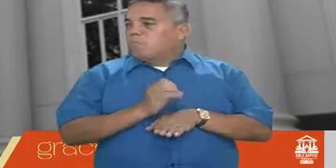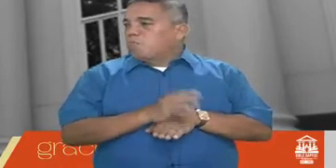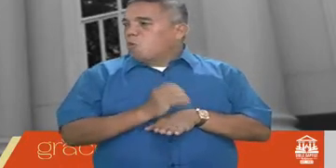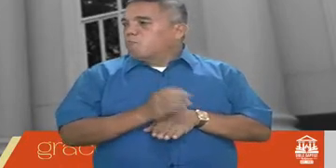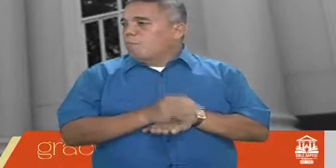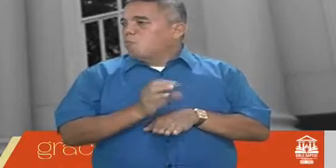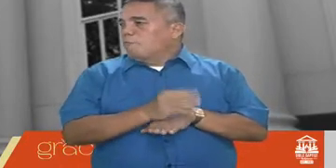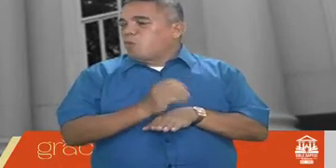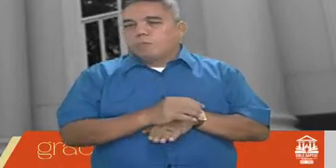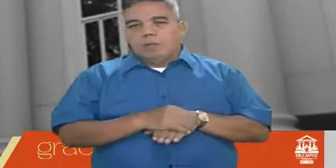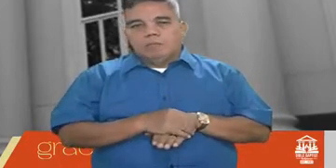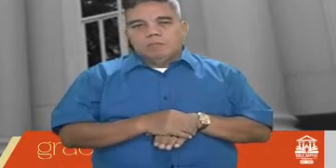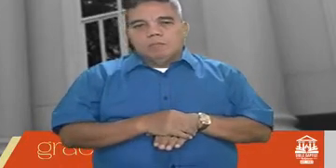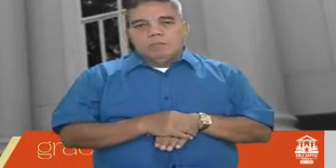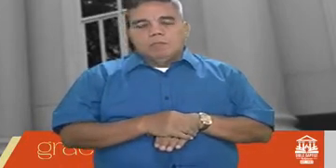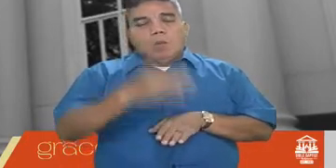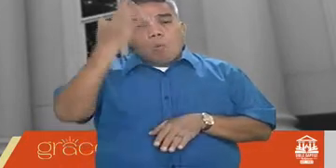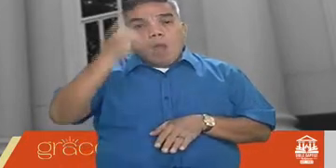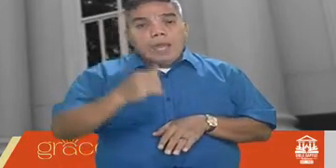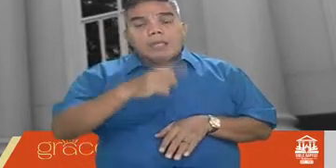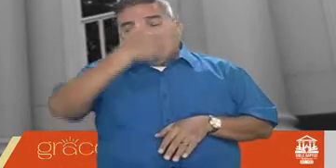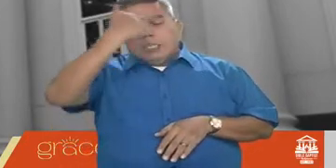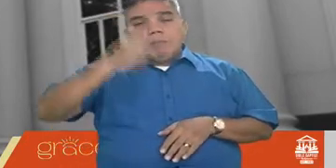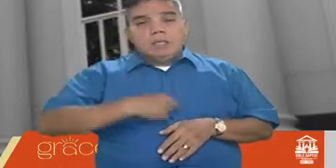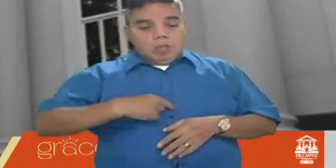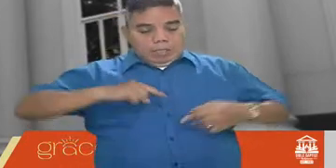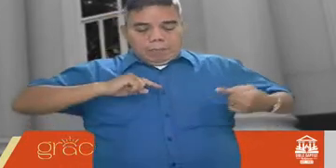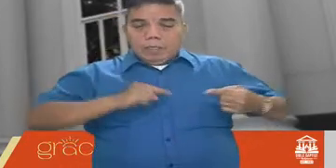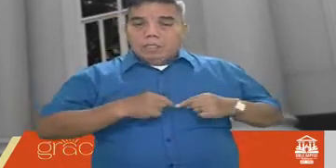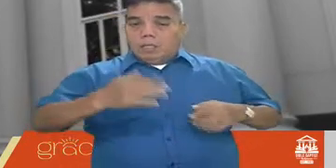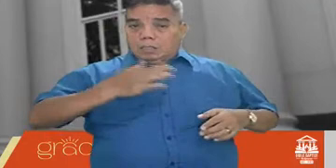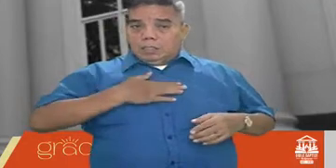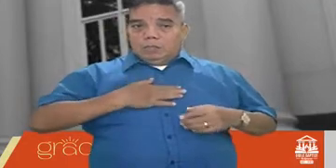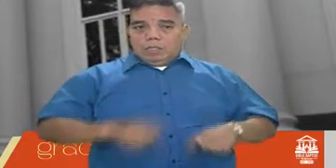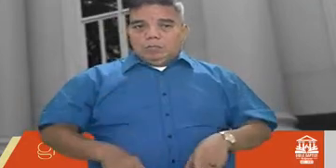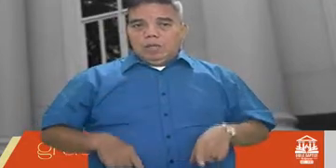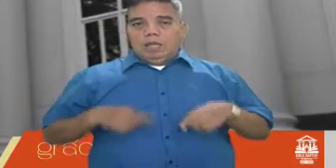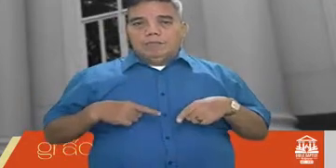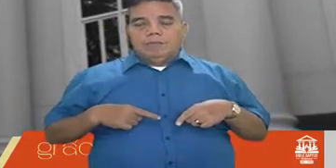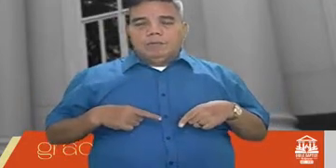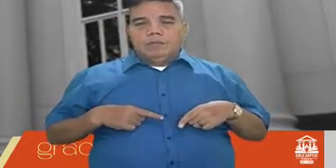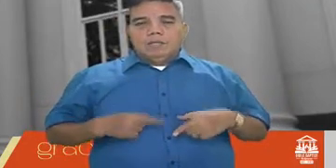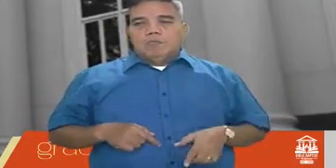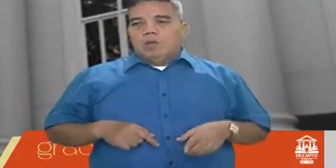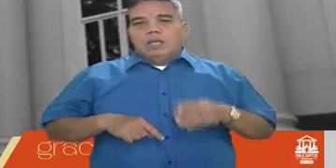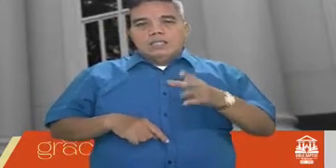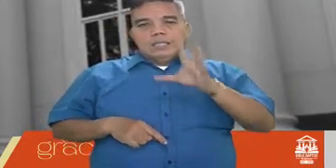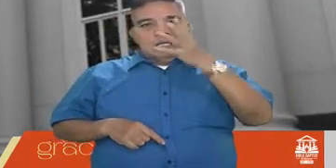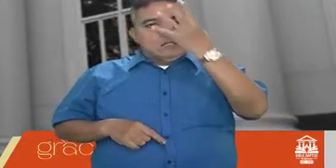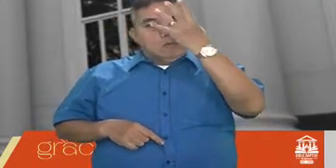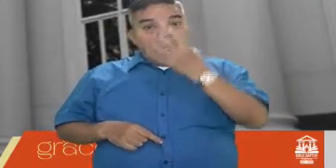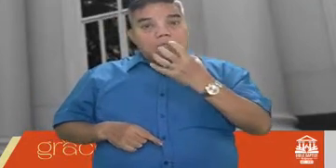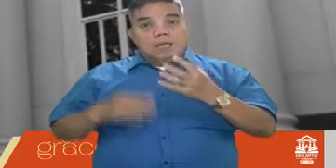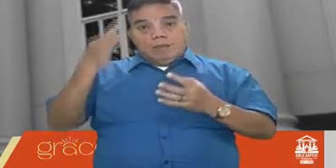Pait kay imong gibati ng tawhana, kay nasakit kag mayo and mugawas di ang wrath,